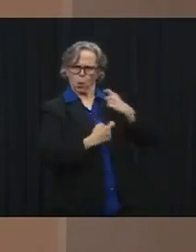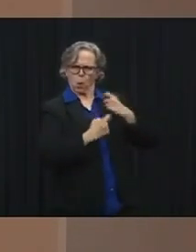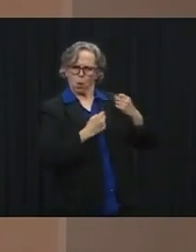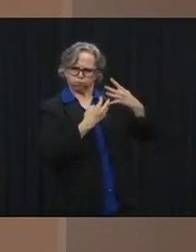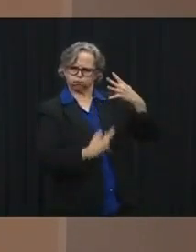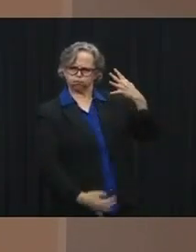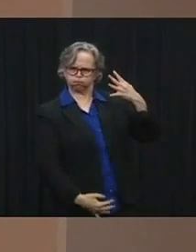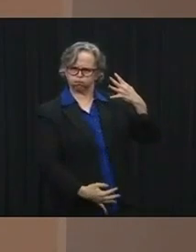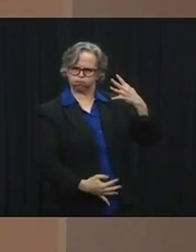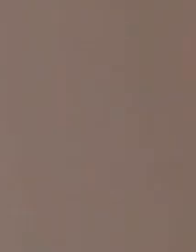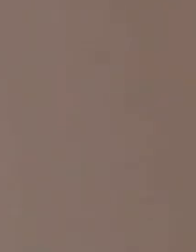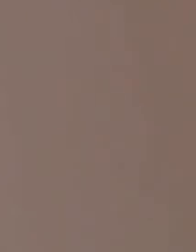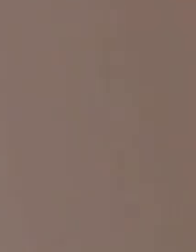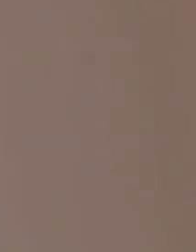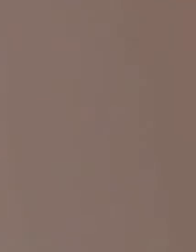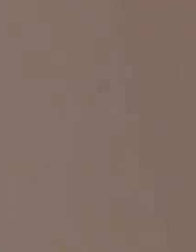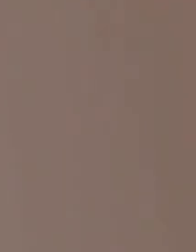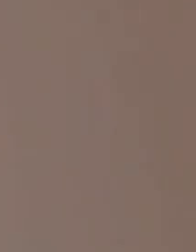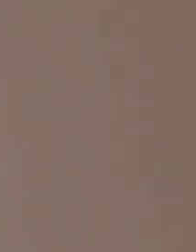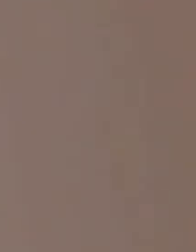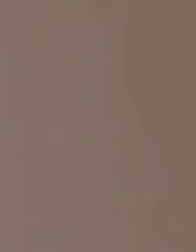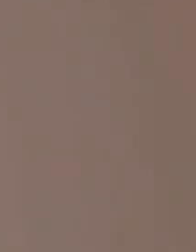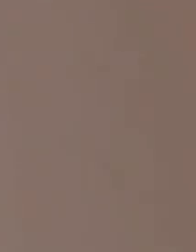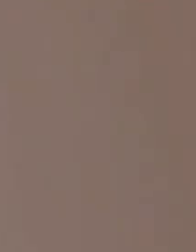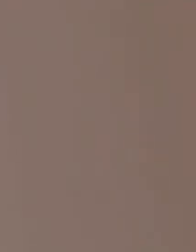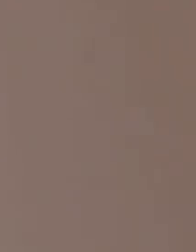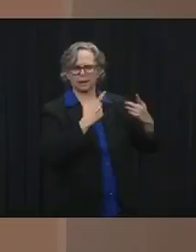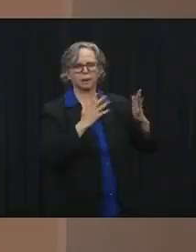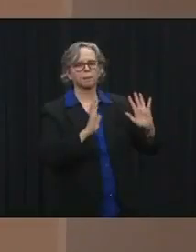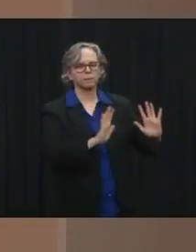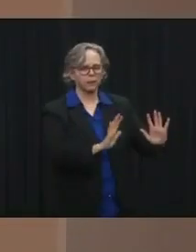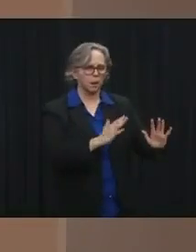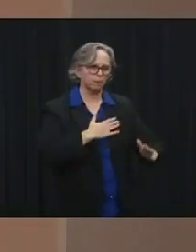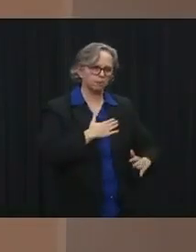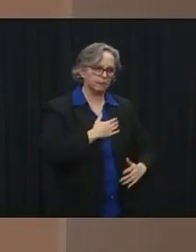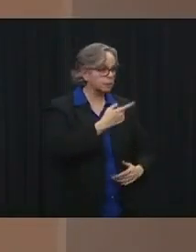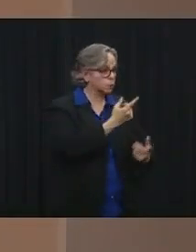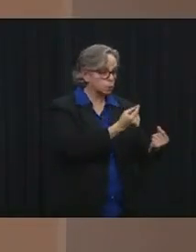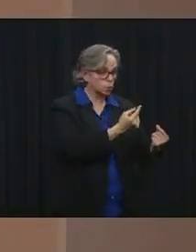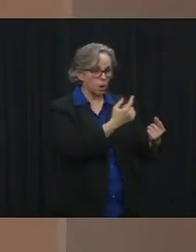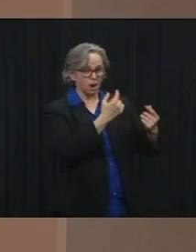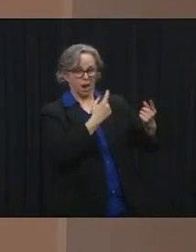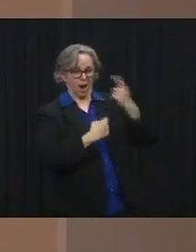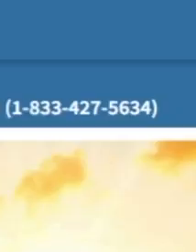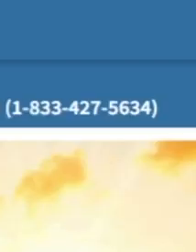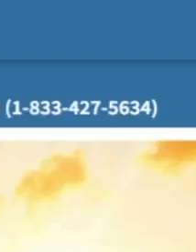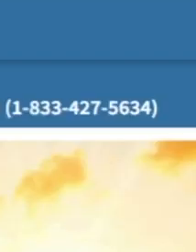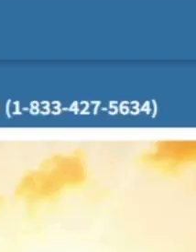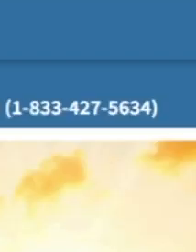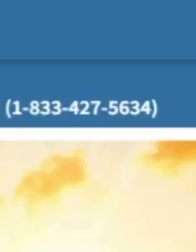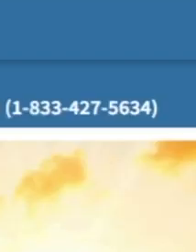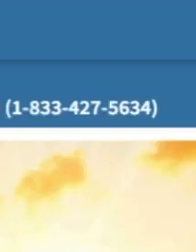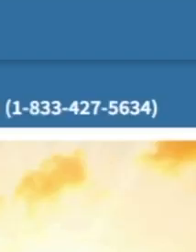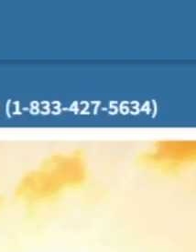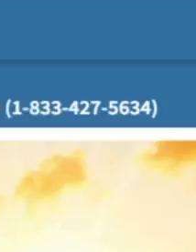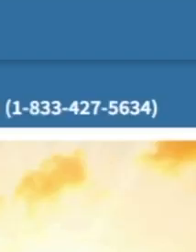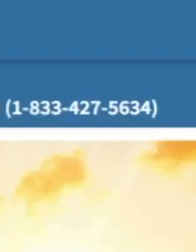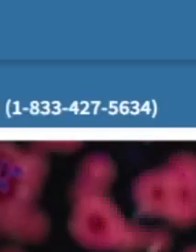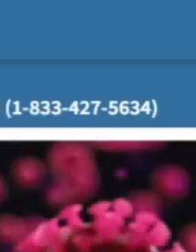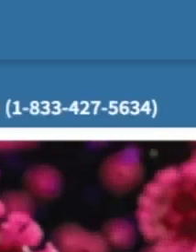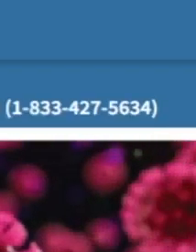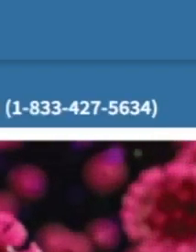just simply read the order. Ohio's Lieutenant Governor John Husted says the state is making it clear, but calls continue to flood